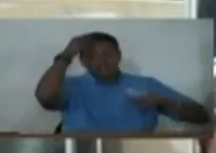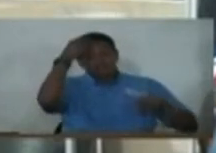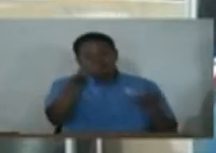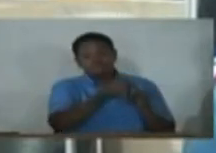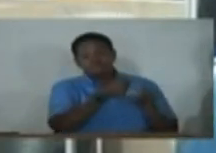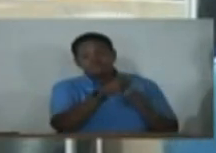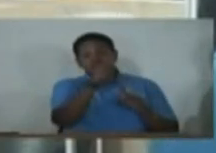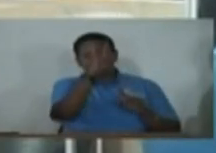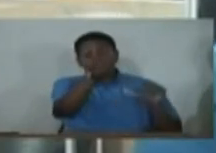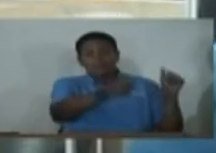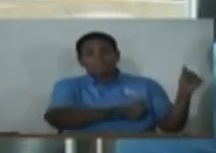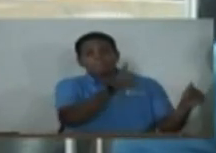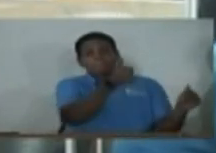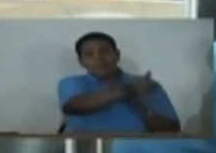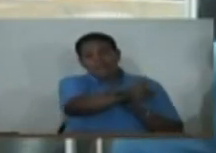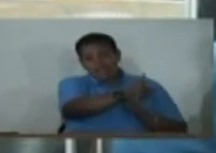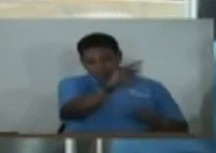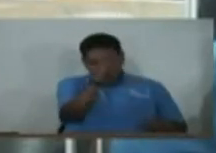being blamed,